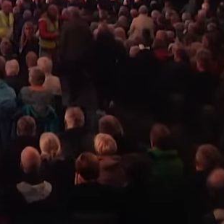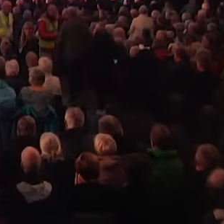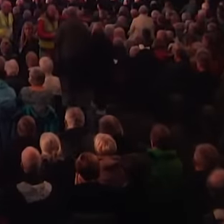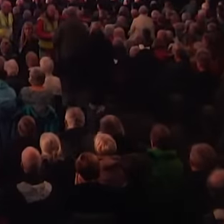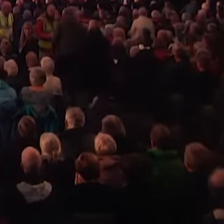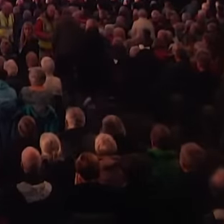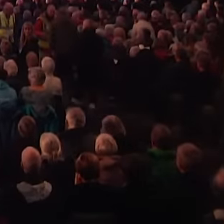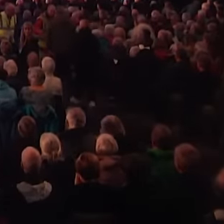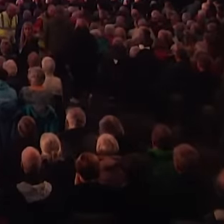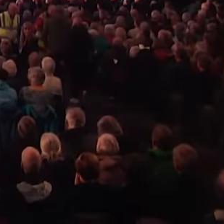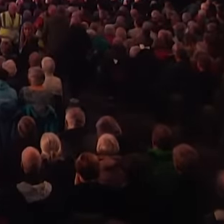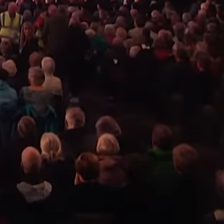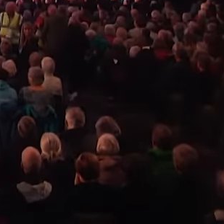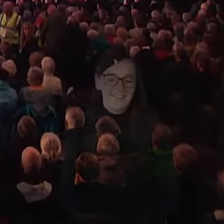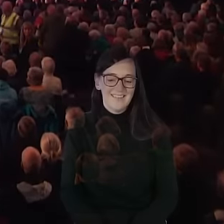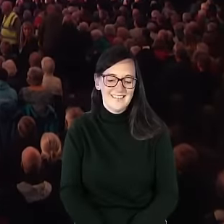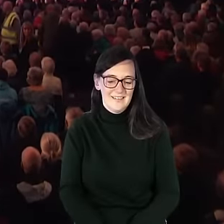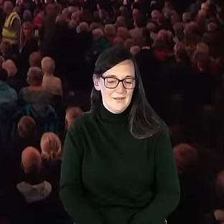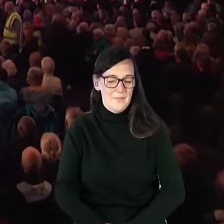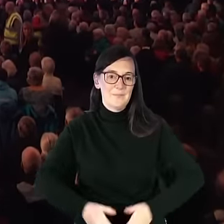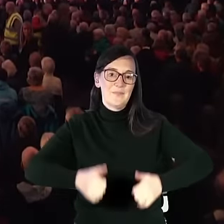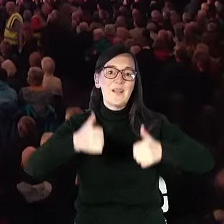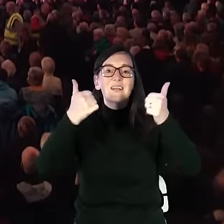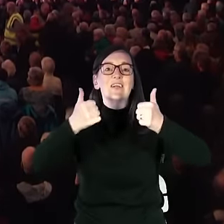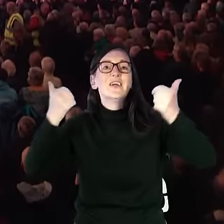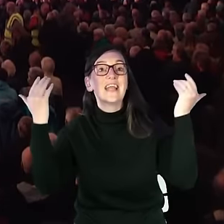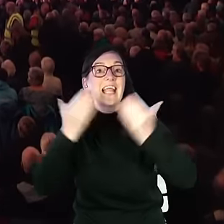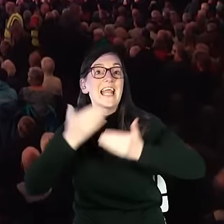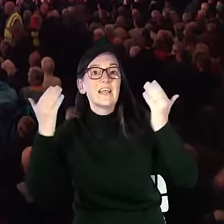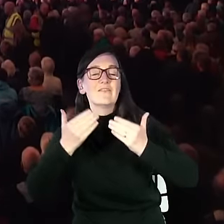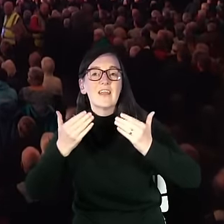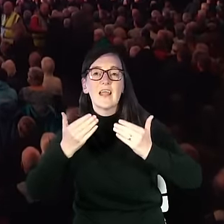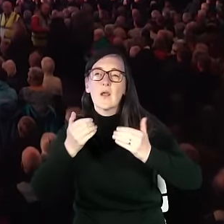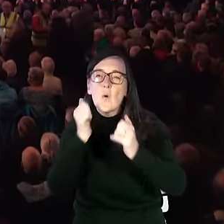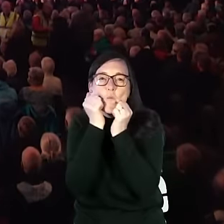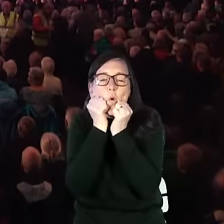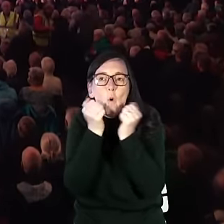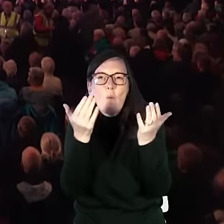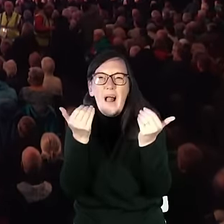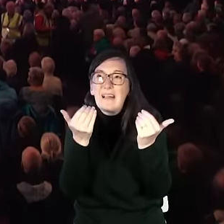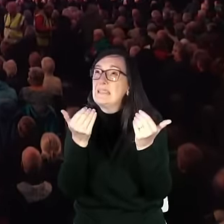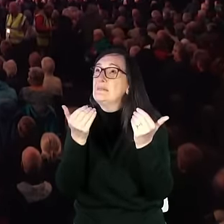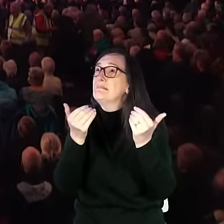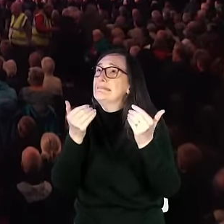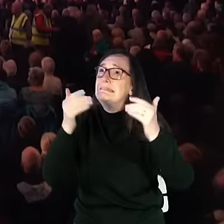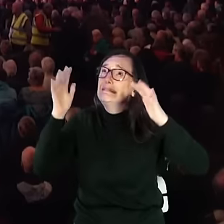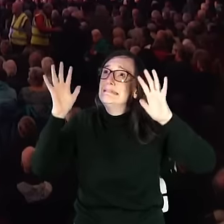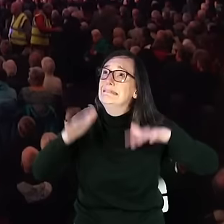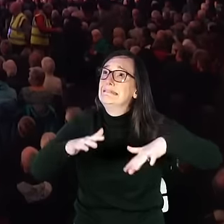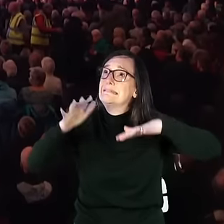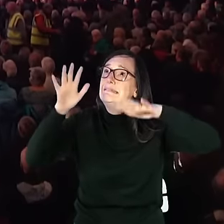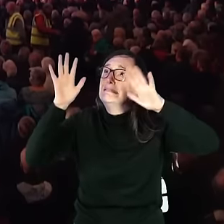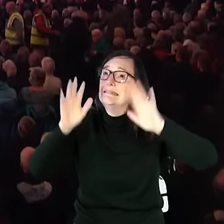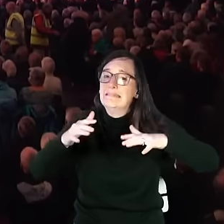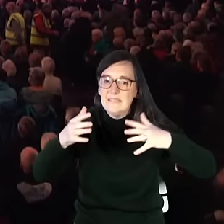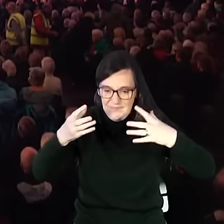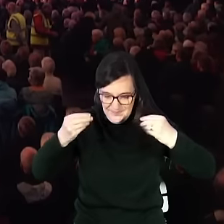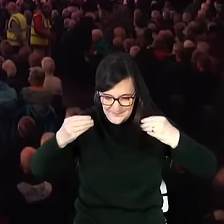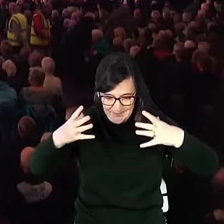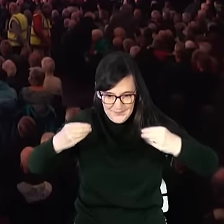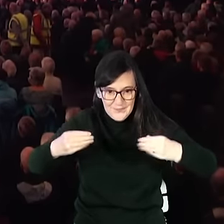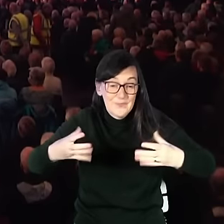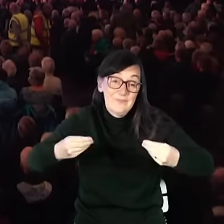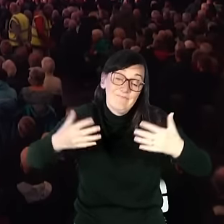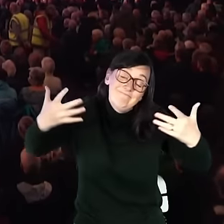Well, good evening and a very warm welcome to a very wet Keswick and the start of Keswick Convention